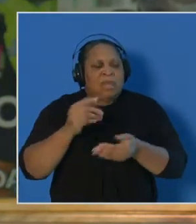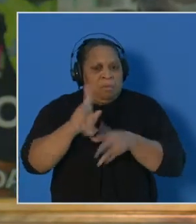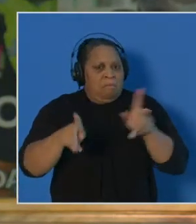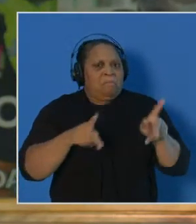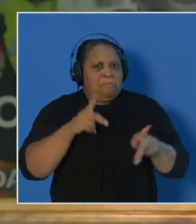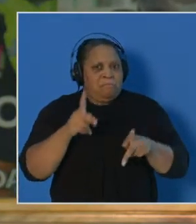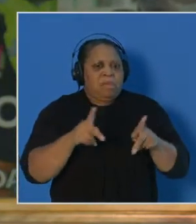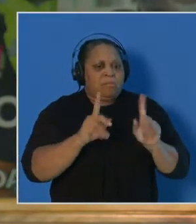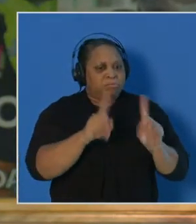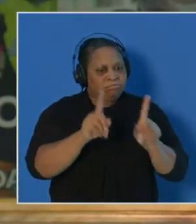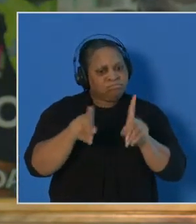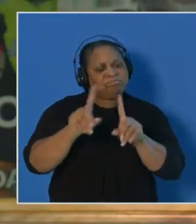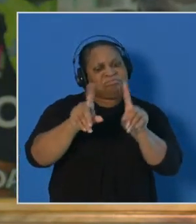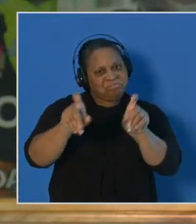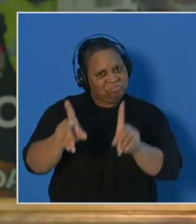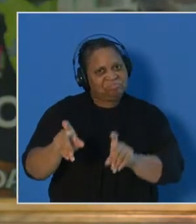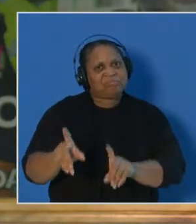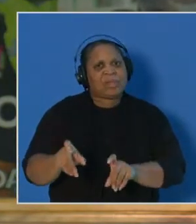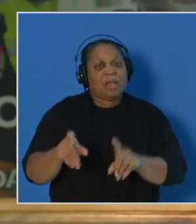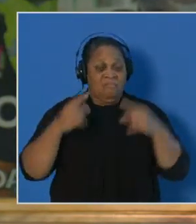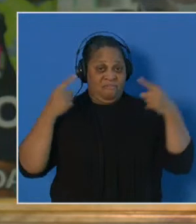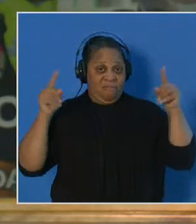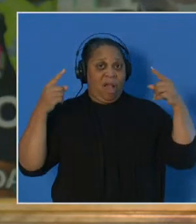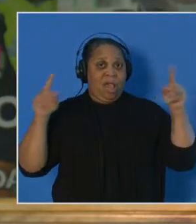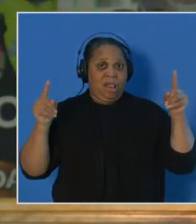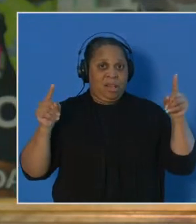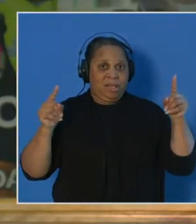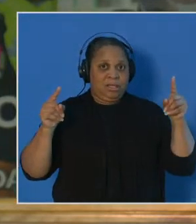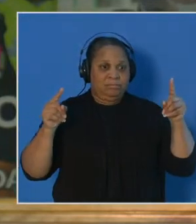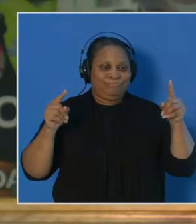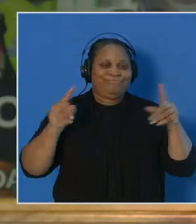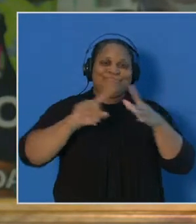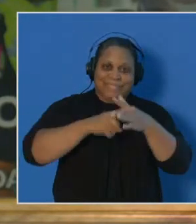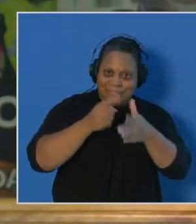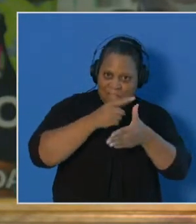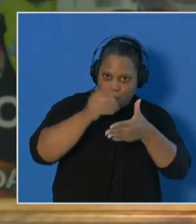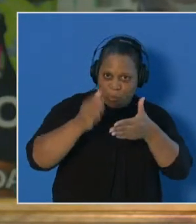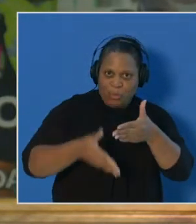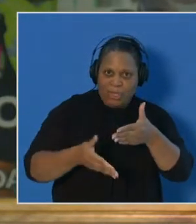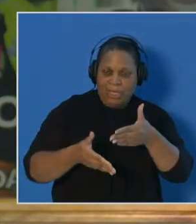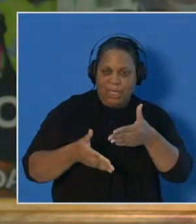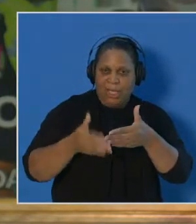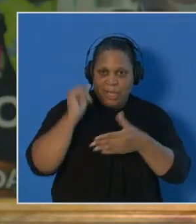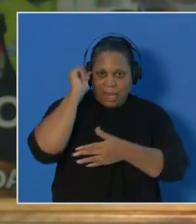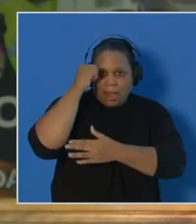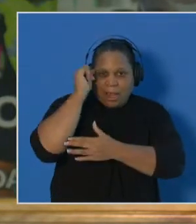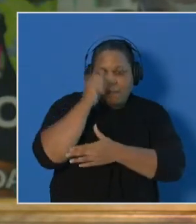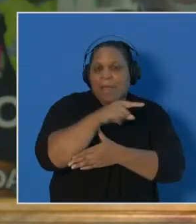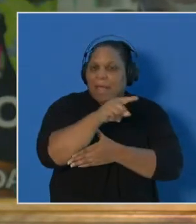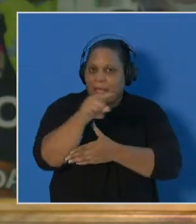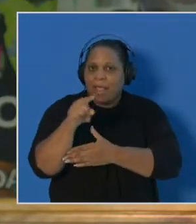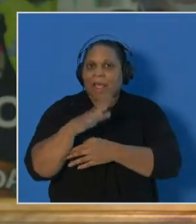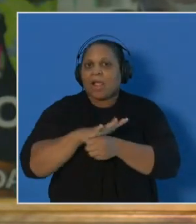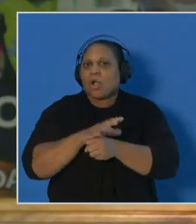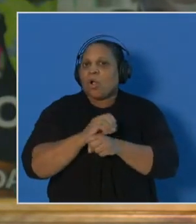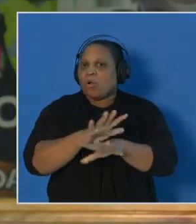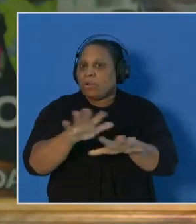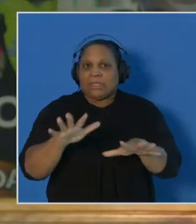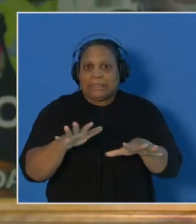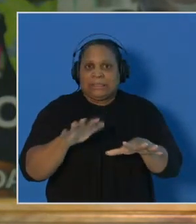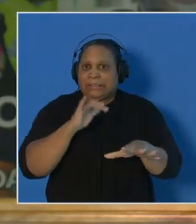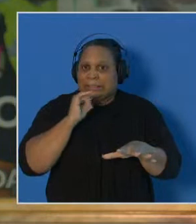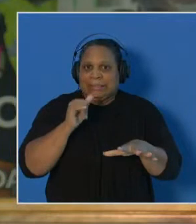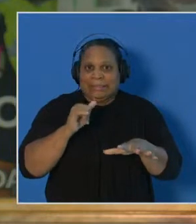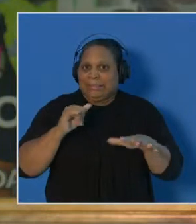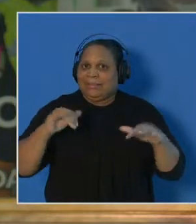people to get tested. And finally, as we head into the weekend, I would like to remind the public that COVID-19 does not take